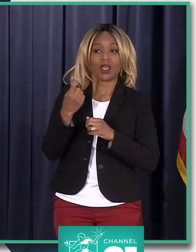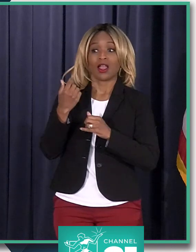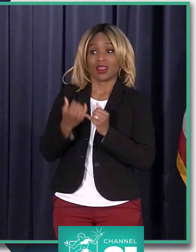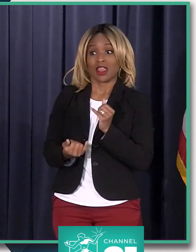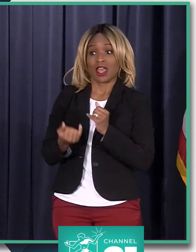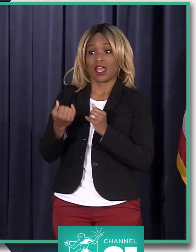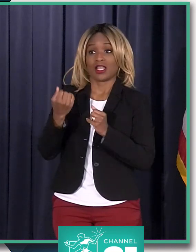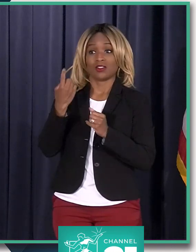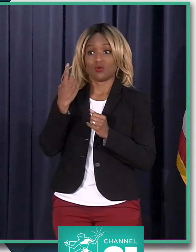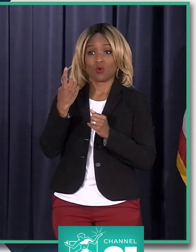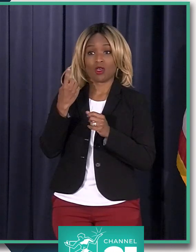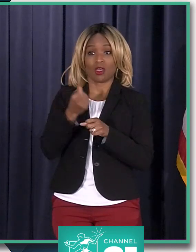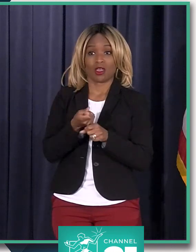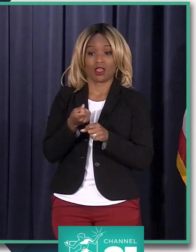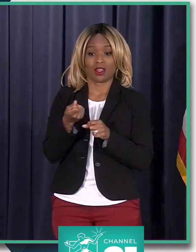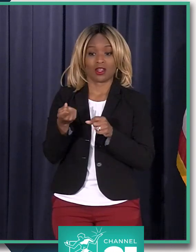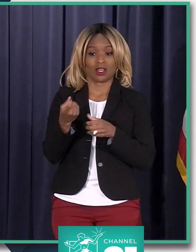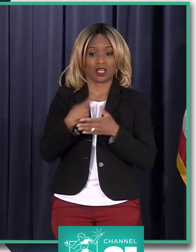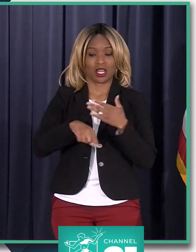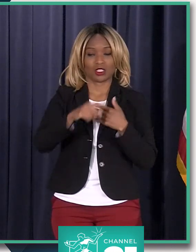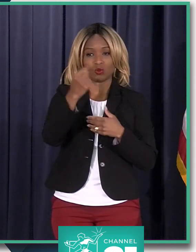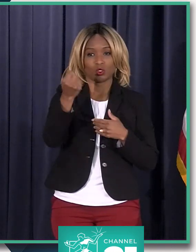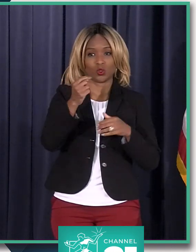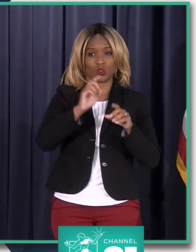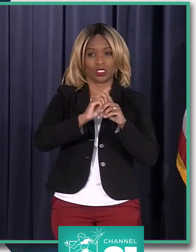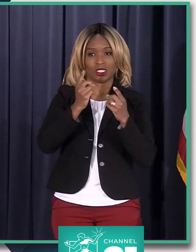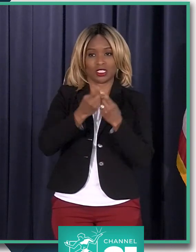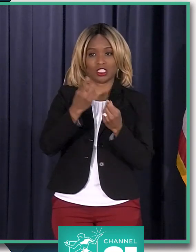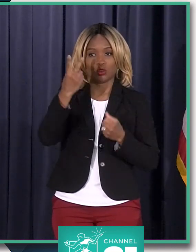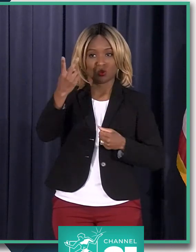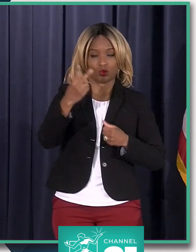the year will be next Tuesday, District